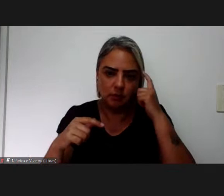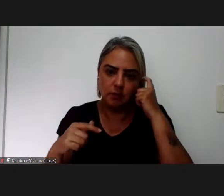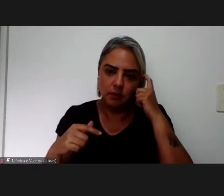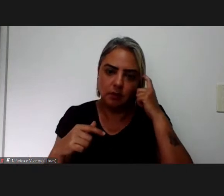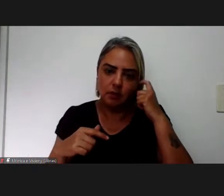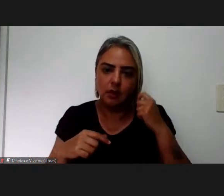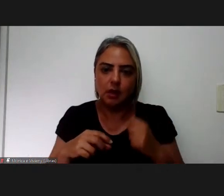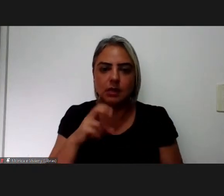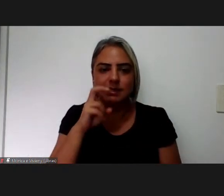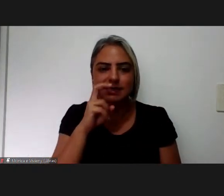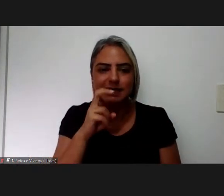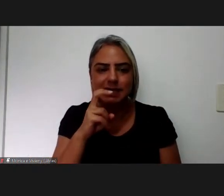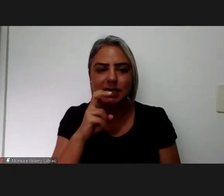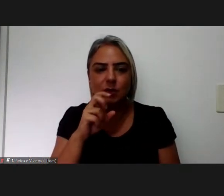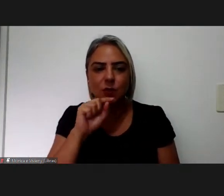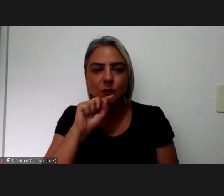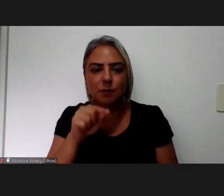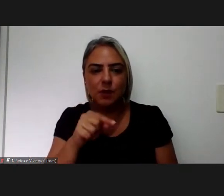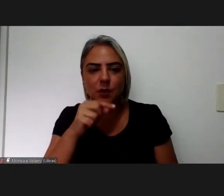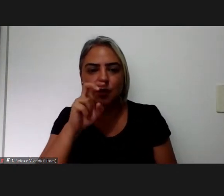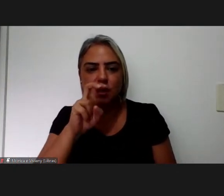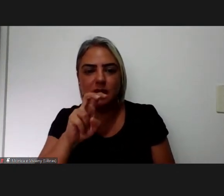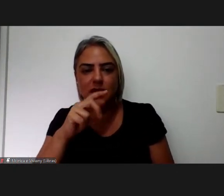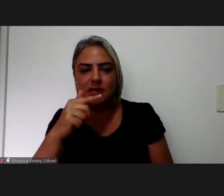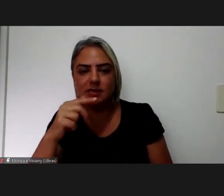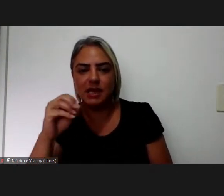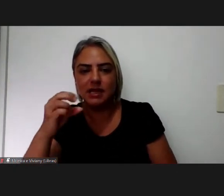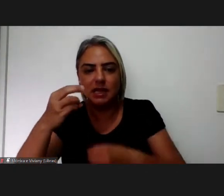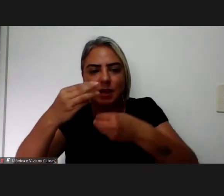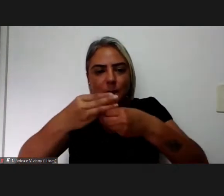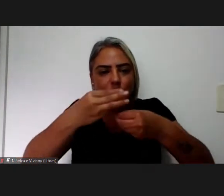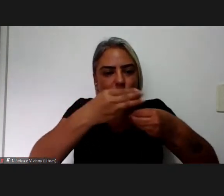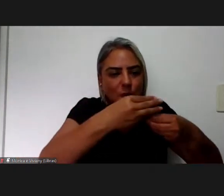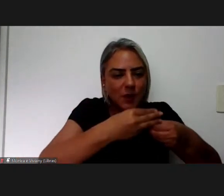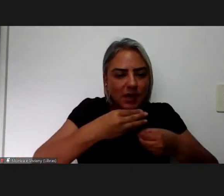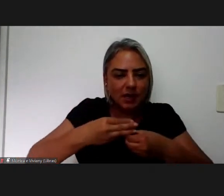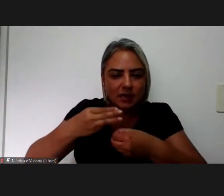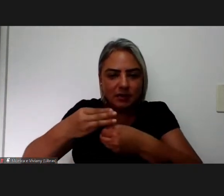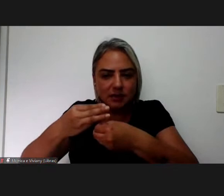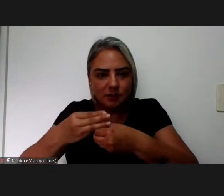Com 5.000 is we have more than 5,000